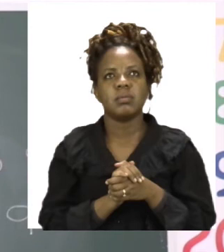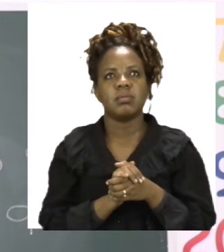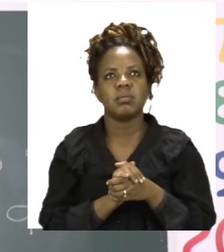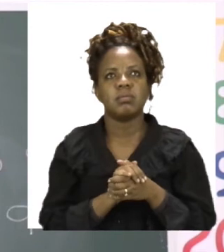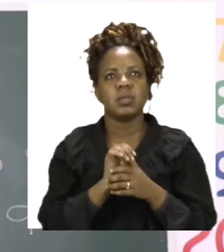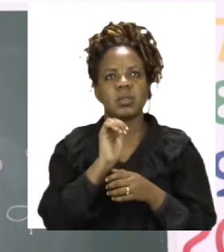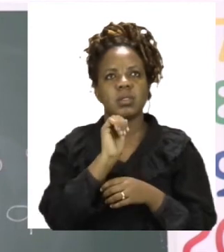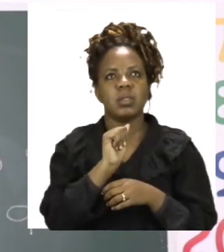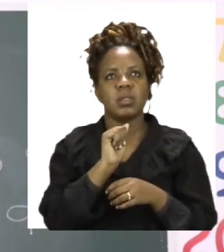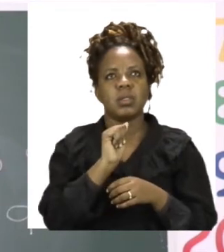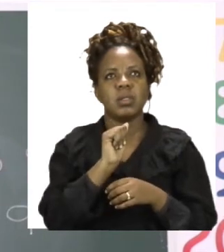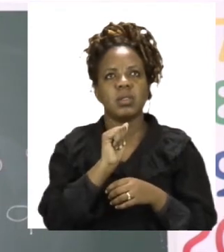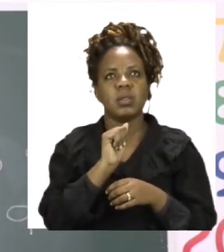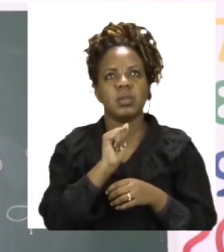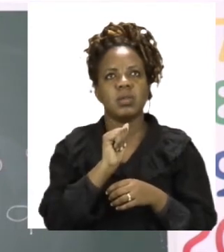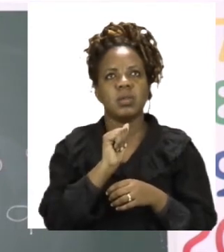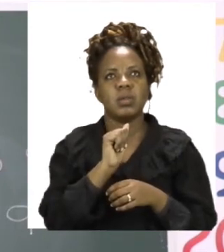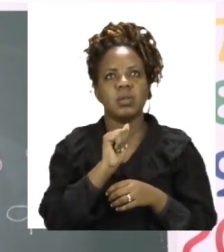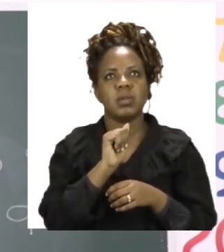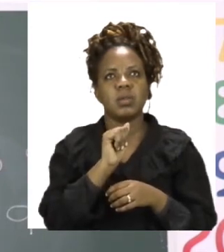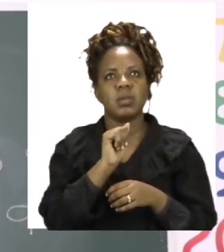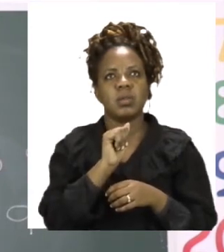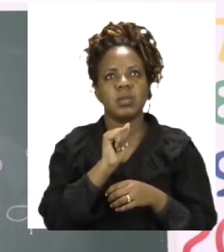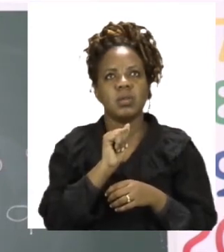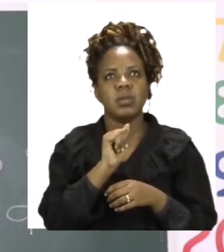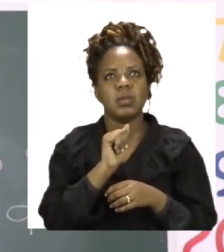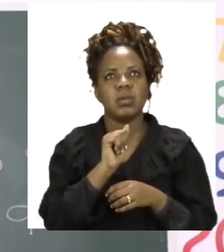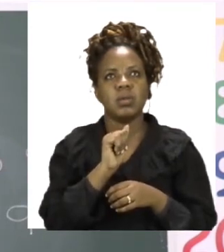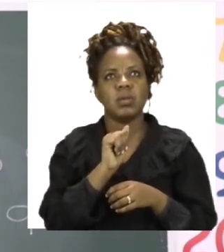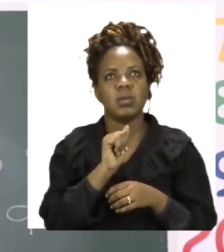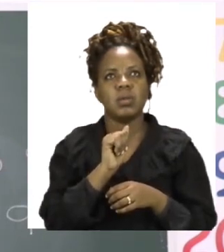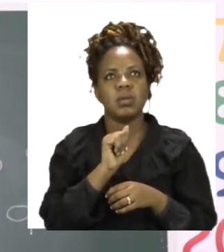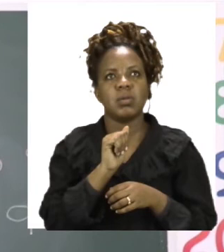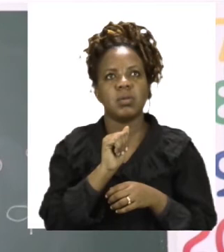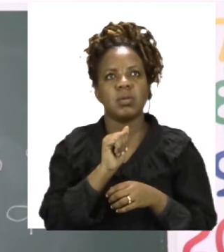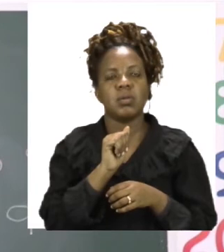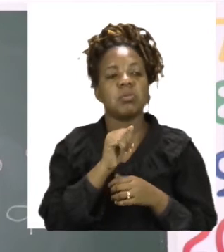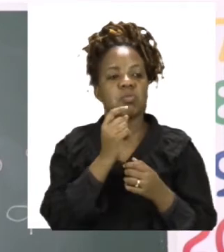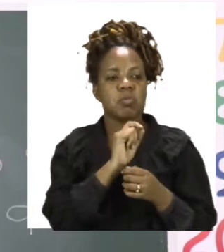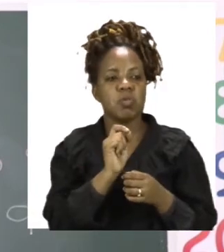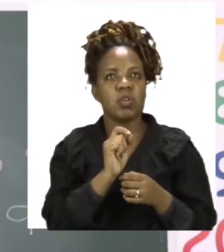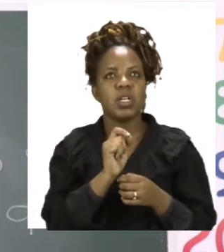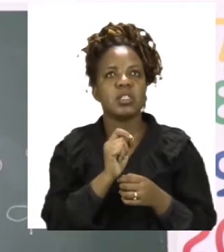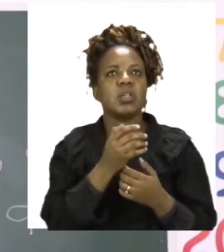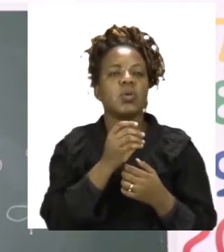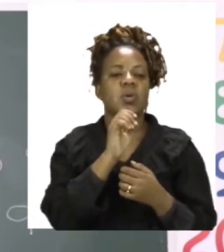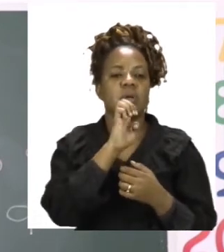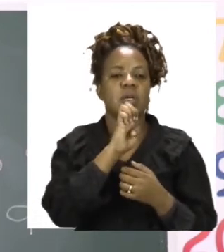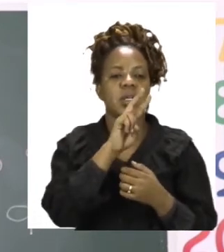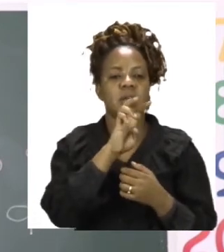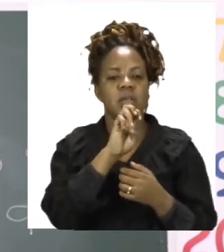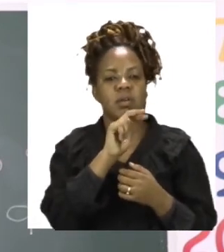B, if you're going to do the first part, you are either going to write even or the